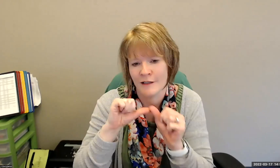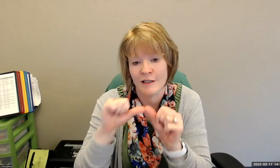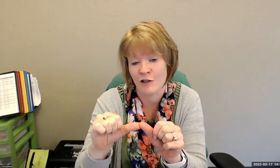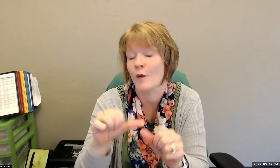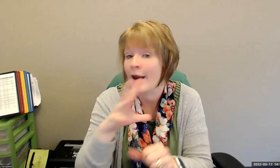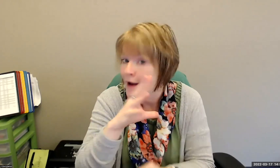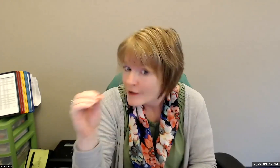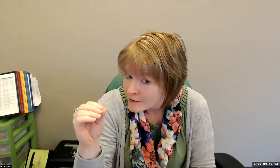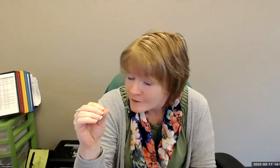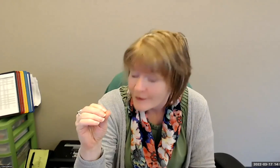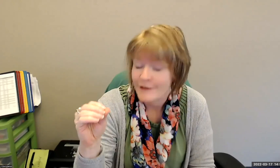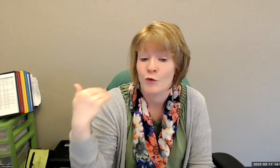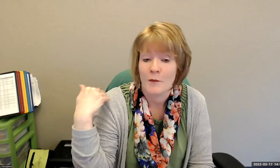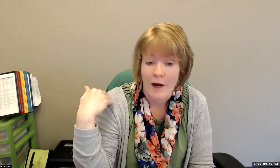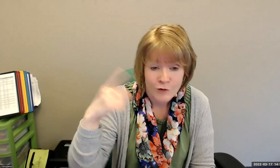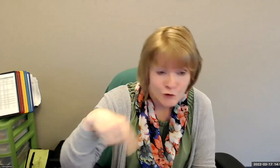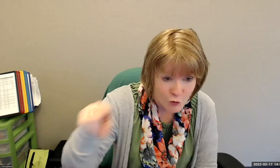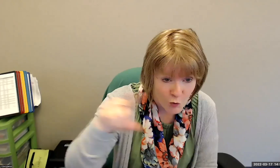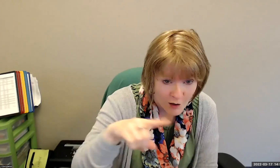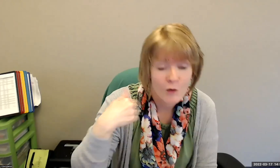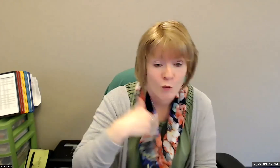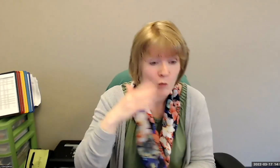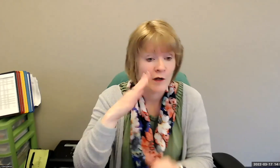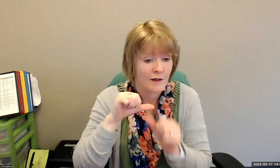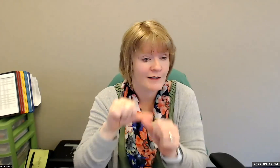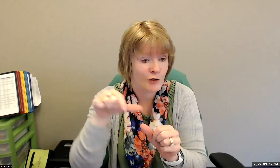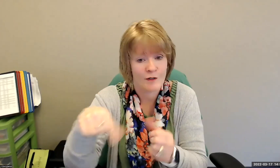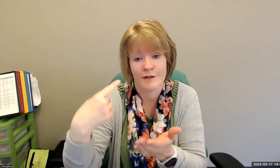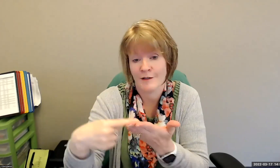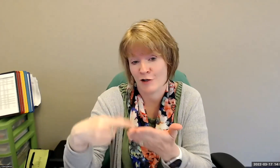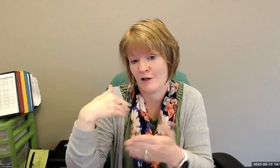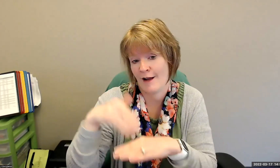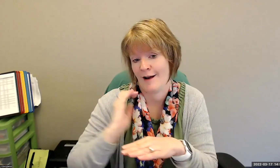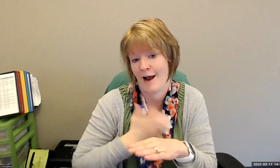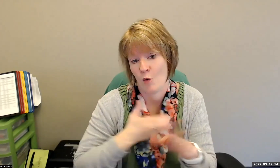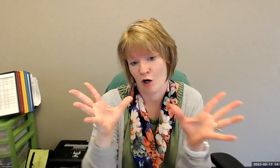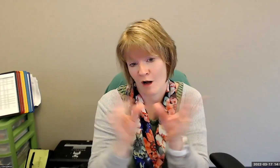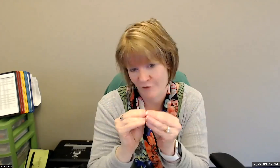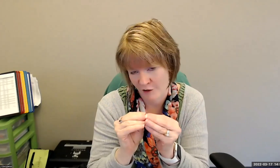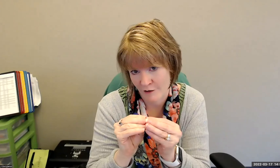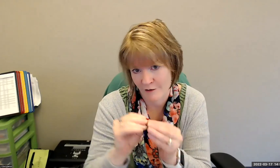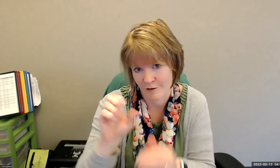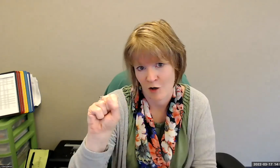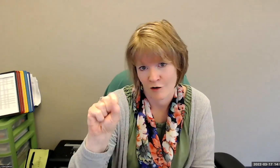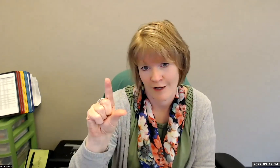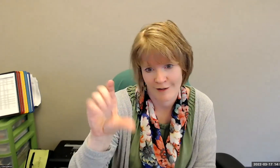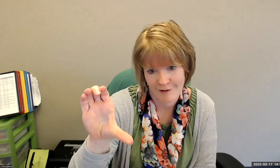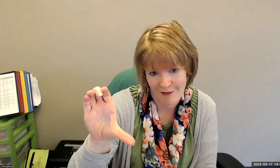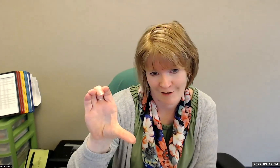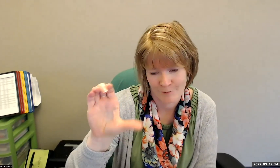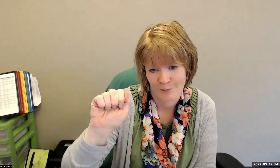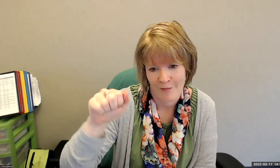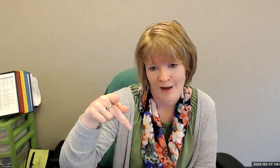said. It will be ongoing. And as a reminder, we are going to continue this conversation at the